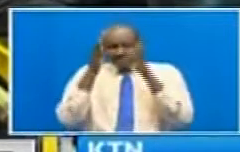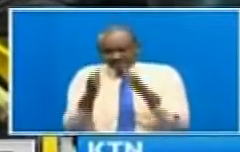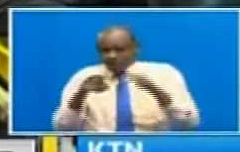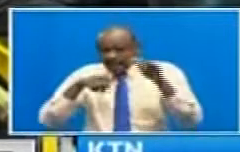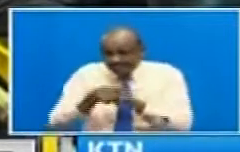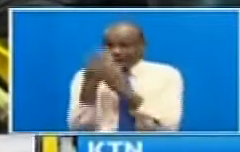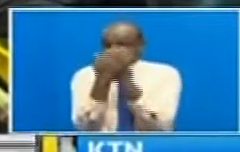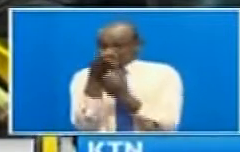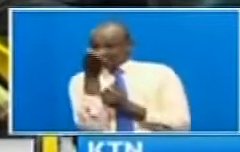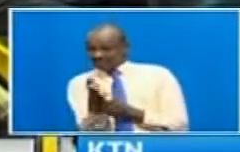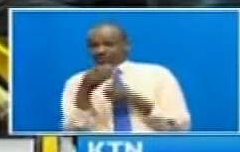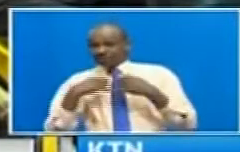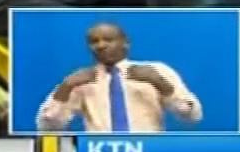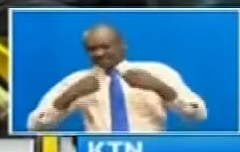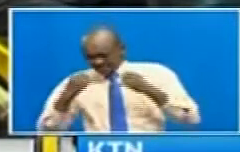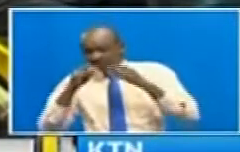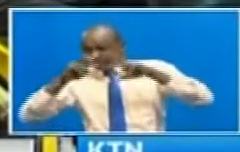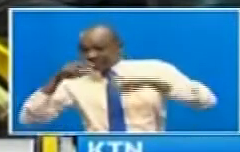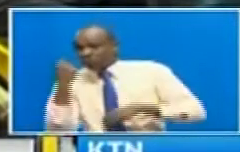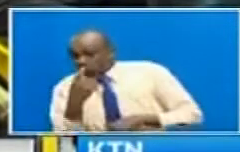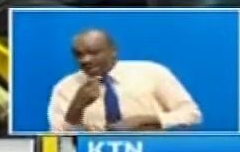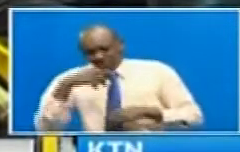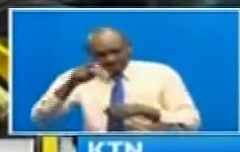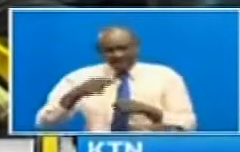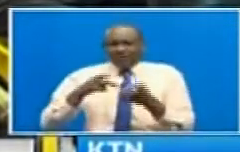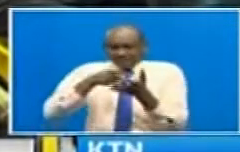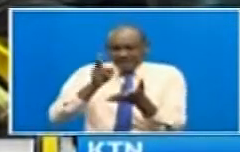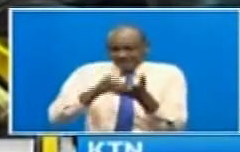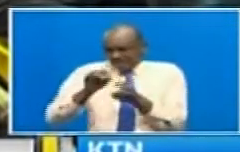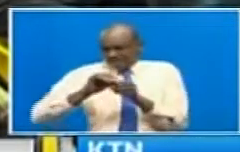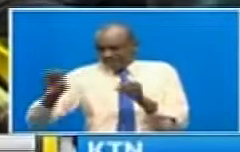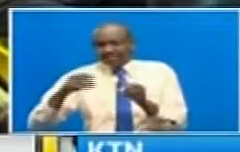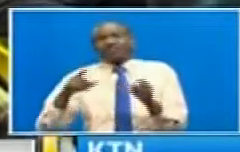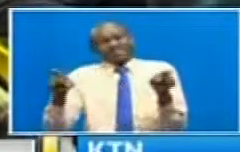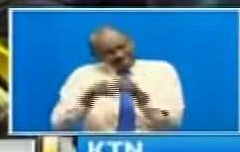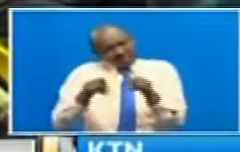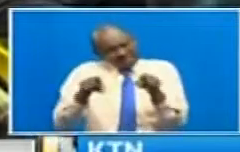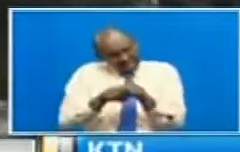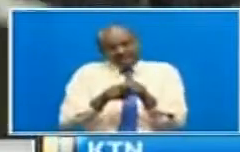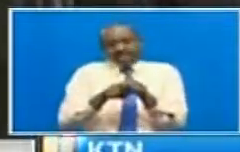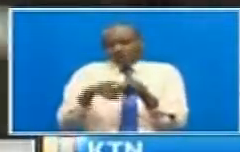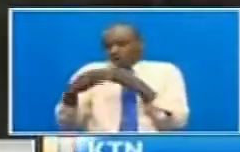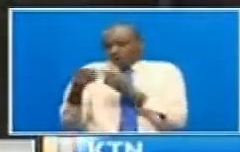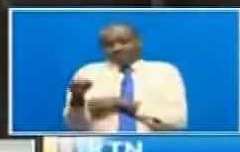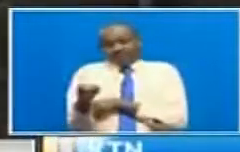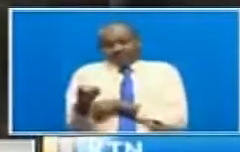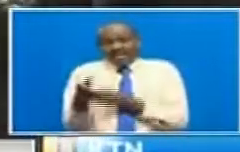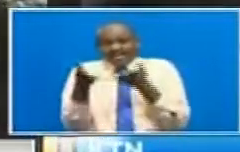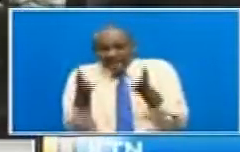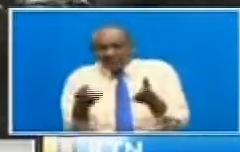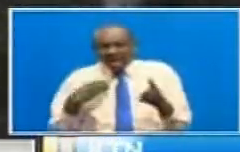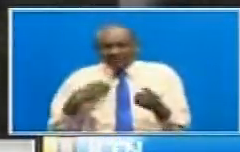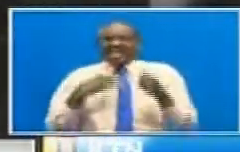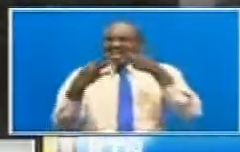system, who now we're trying to investigate who it is, and made very many commitments of similar transactions. The commitments amounting